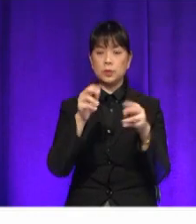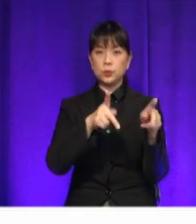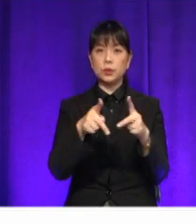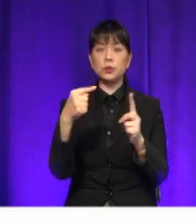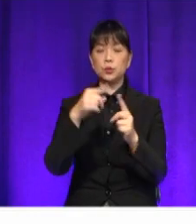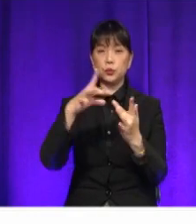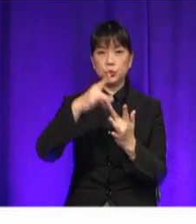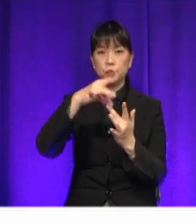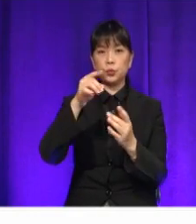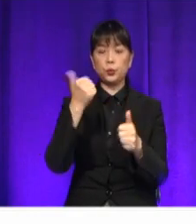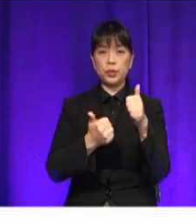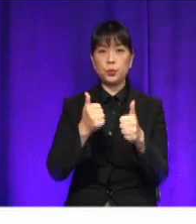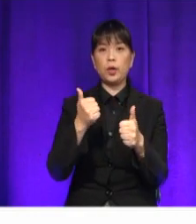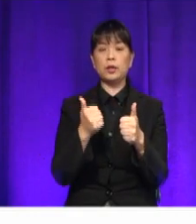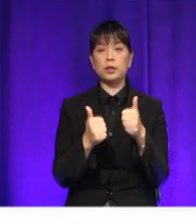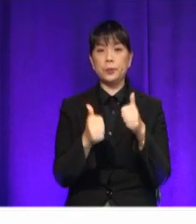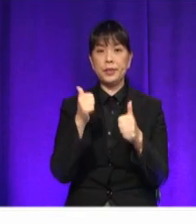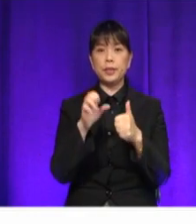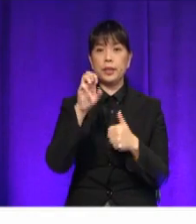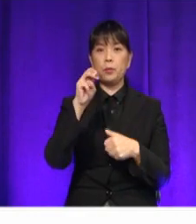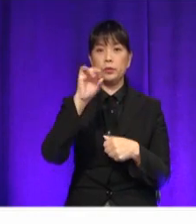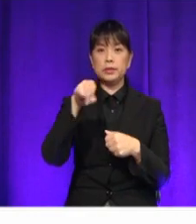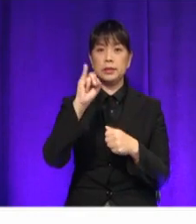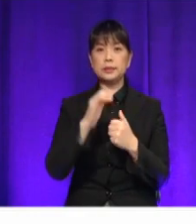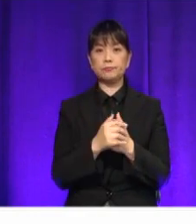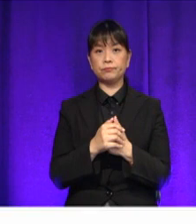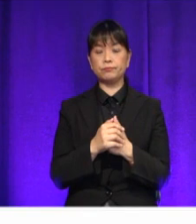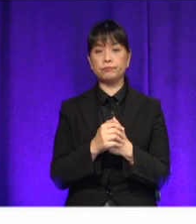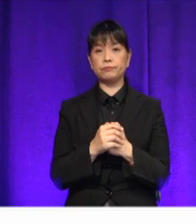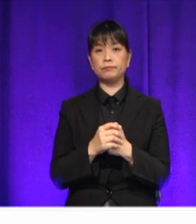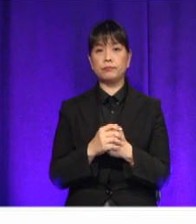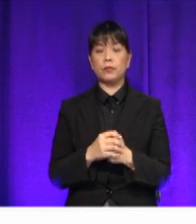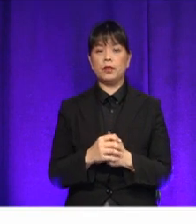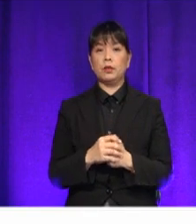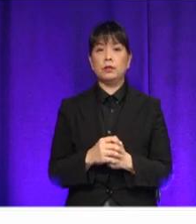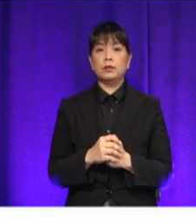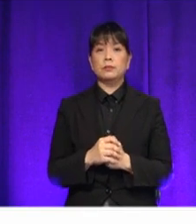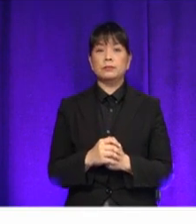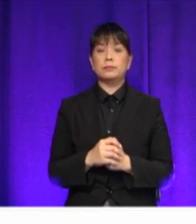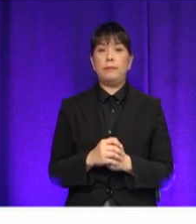everybody knows which it is. Want to try, Sharina?